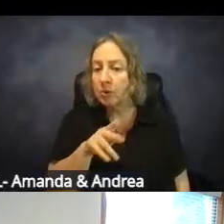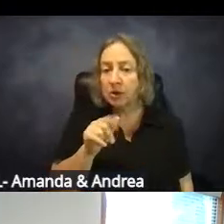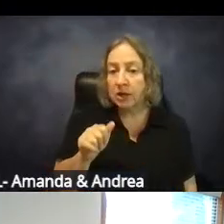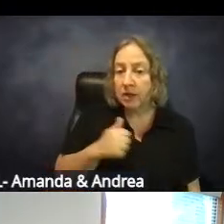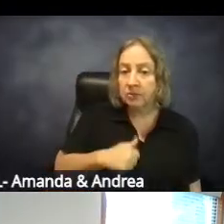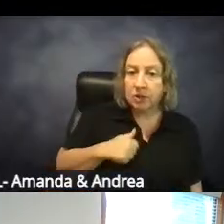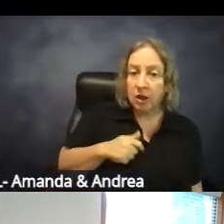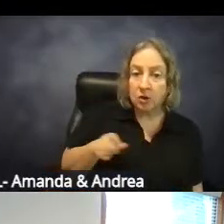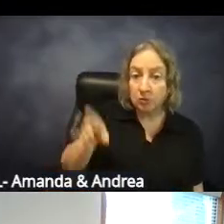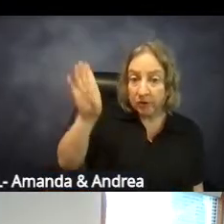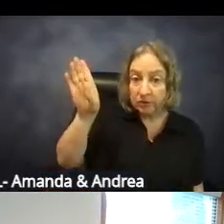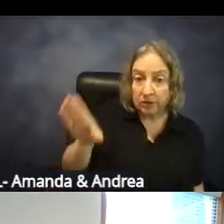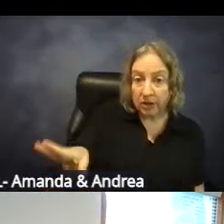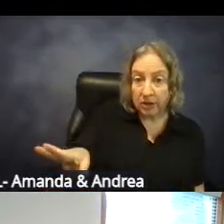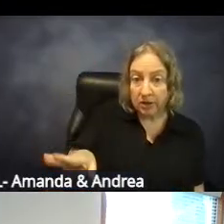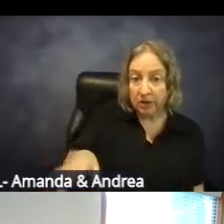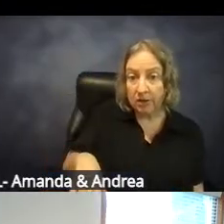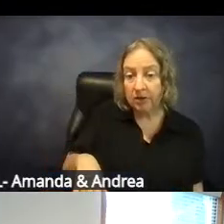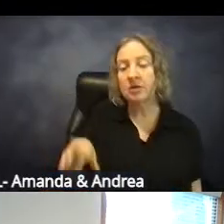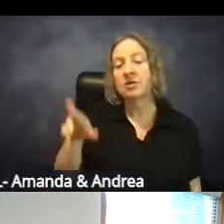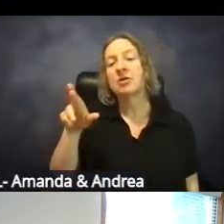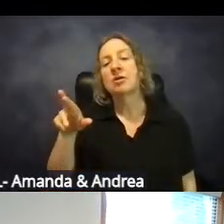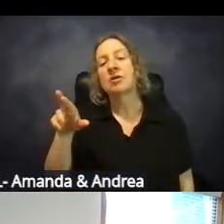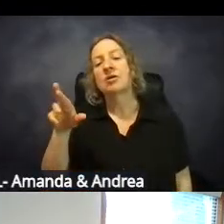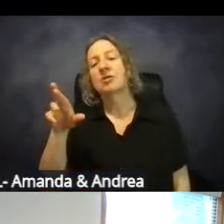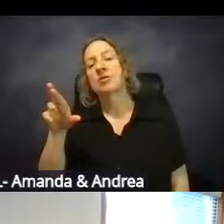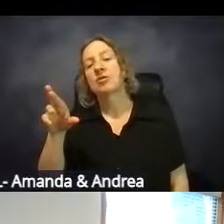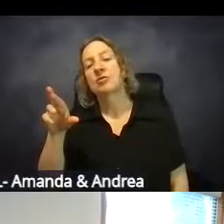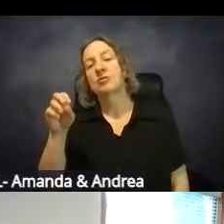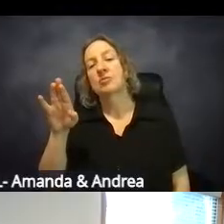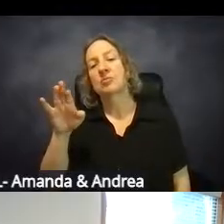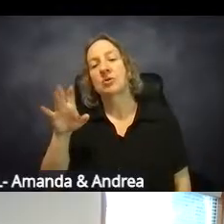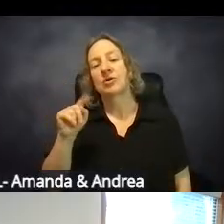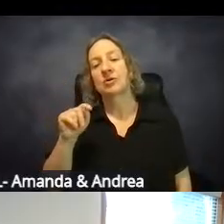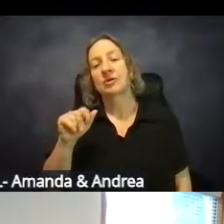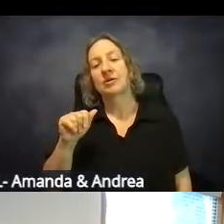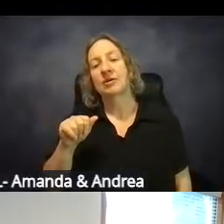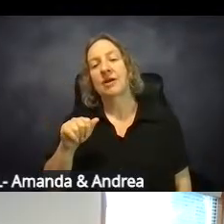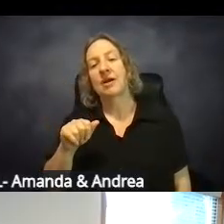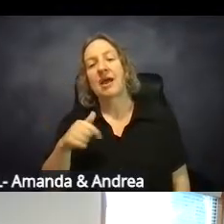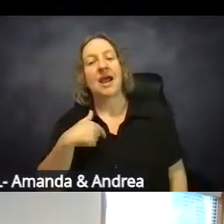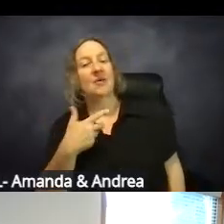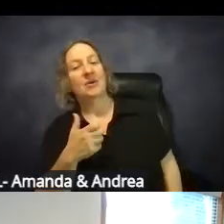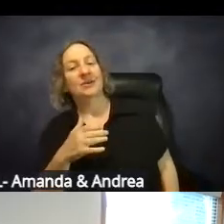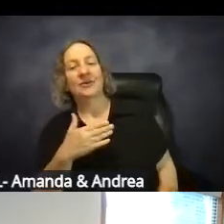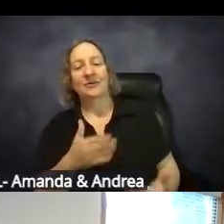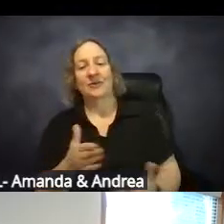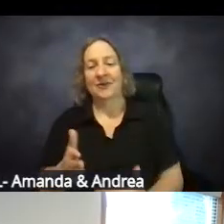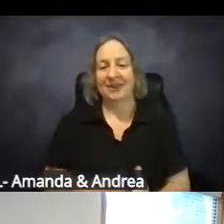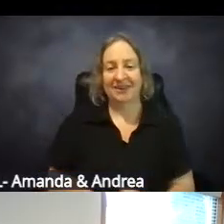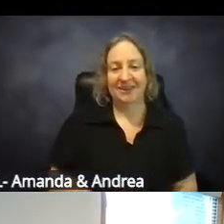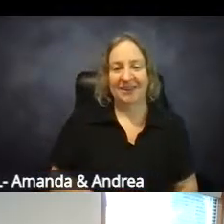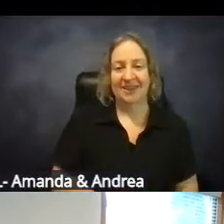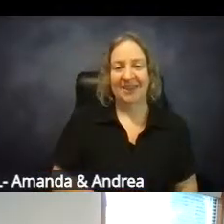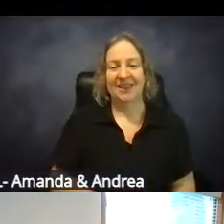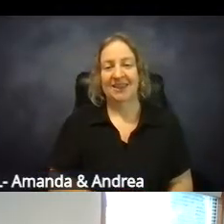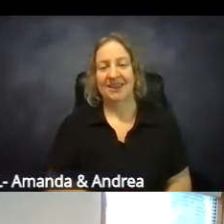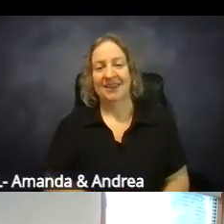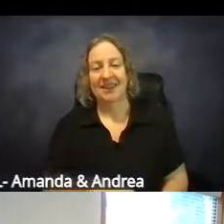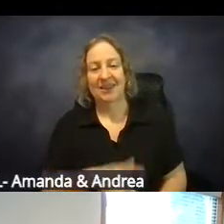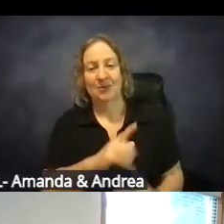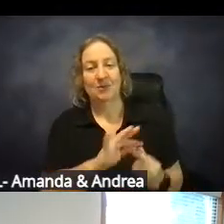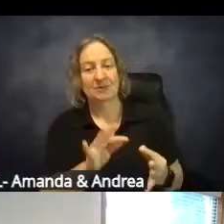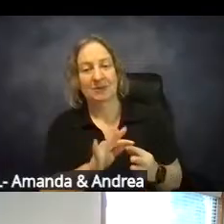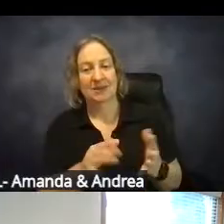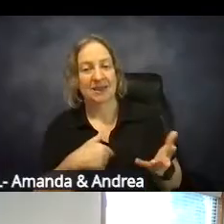you raise your hand? Oh, I did. I just wanted to, yeah, go ahead. Oh, but you were speaking,